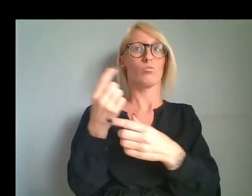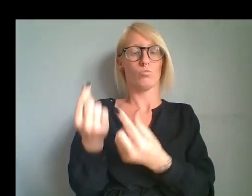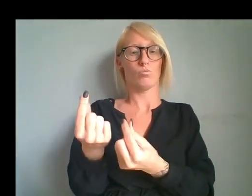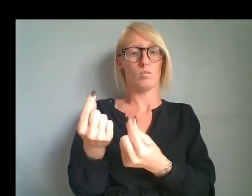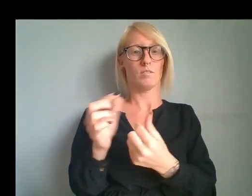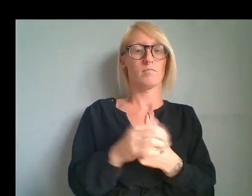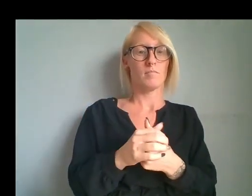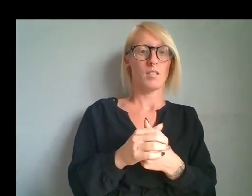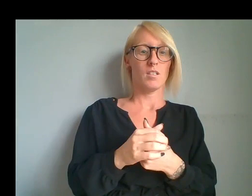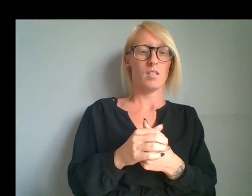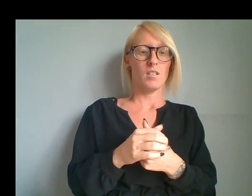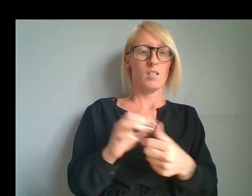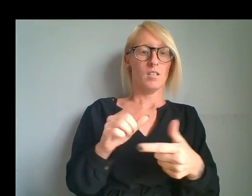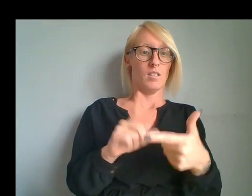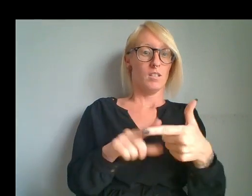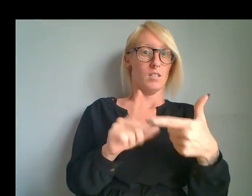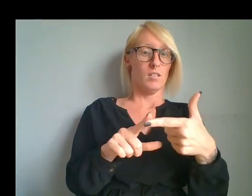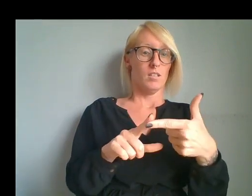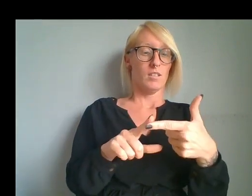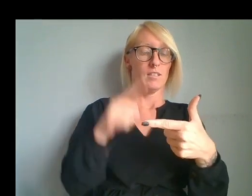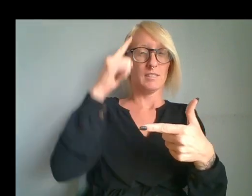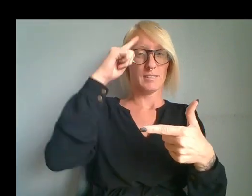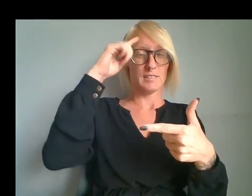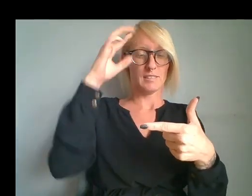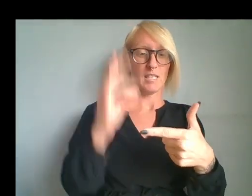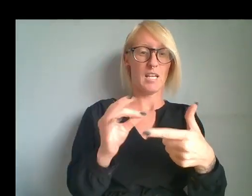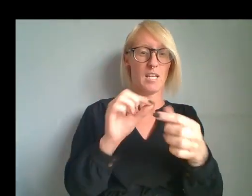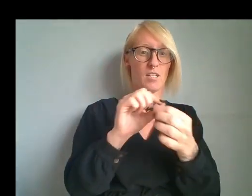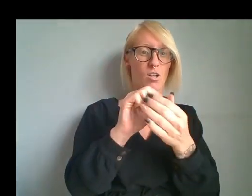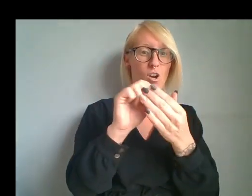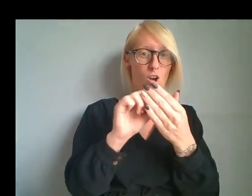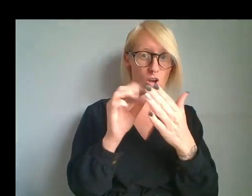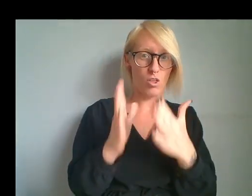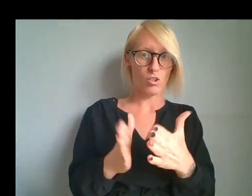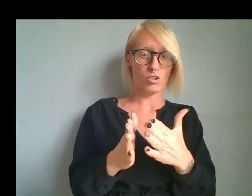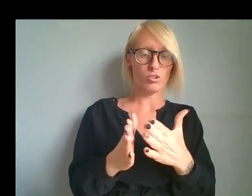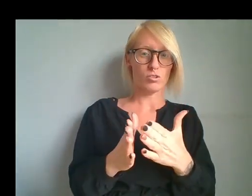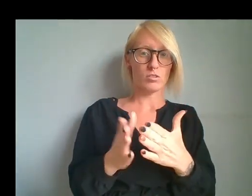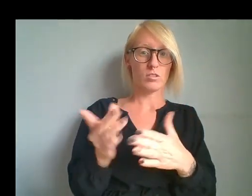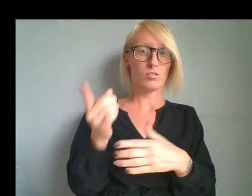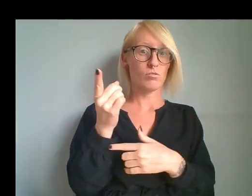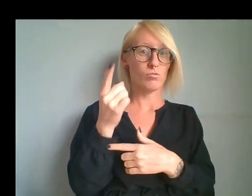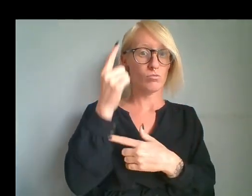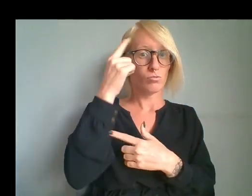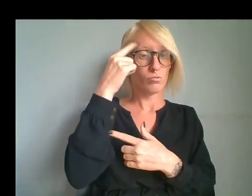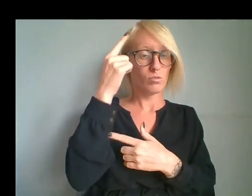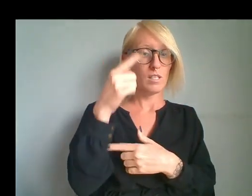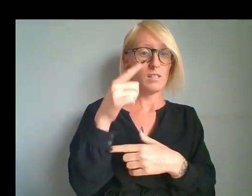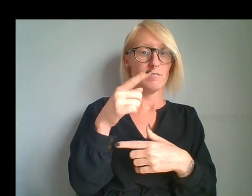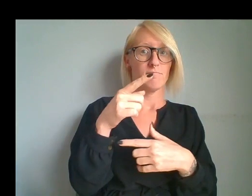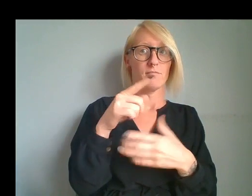Think about the authors. So if you think you're ready to get started, if you have dedicated